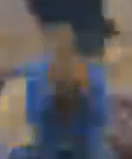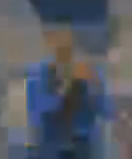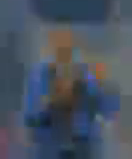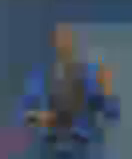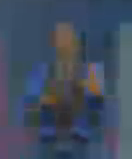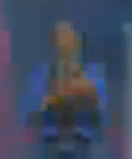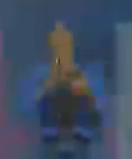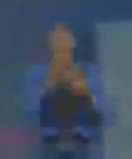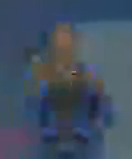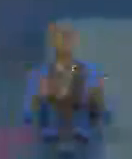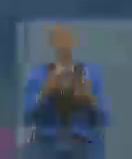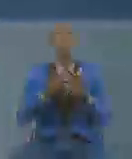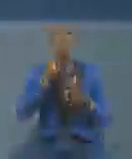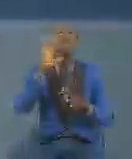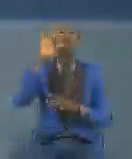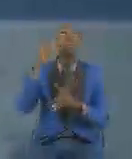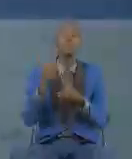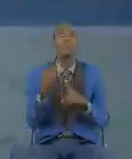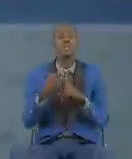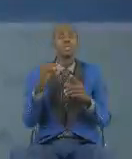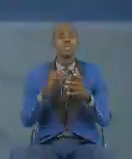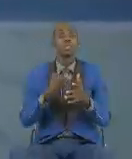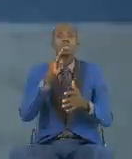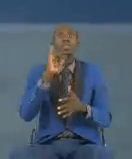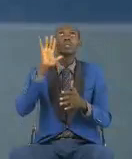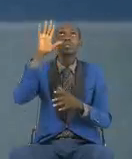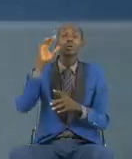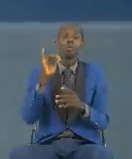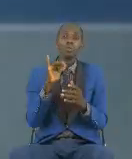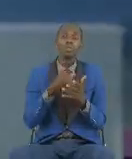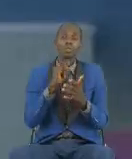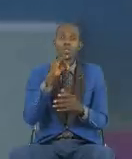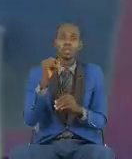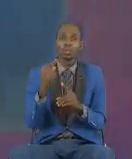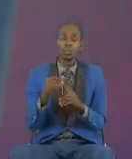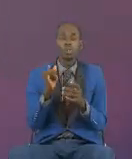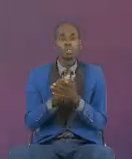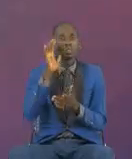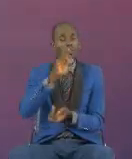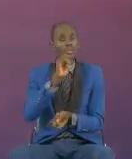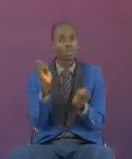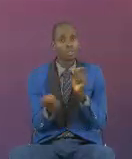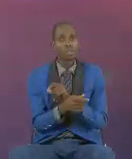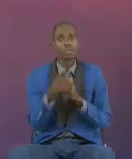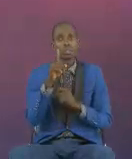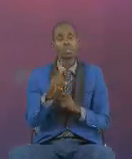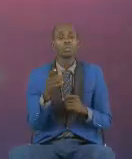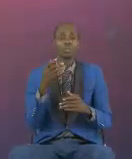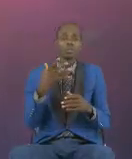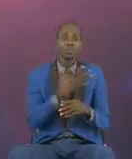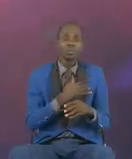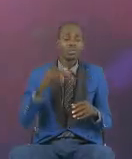it is the word, it is the word that will transform you and that will transfer you there and that will take